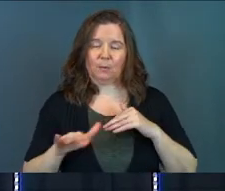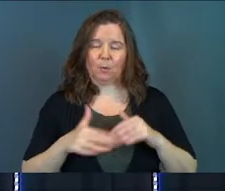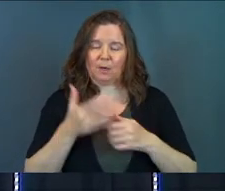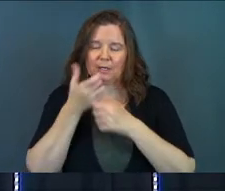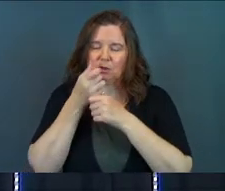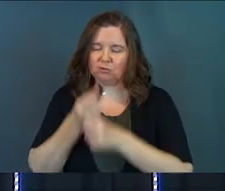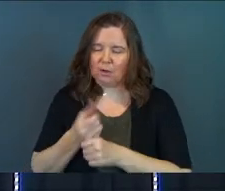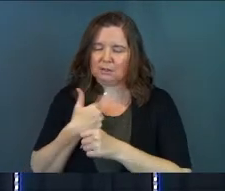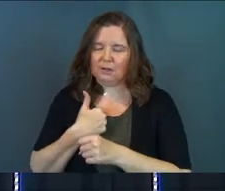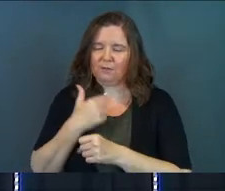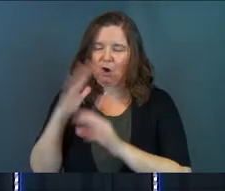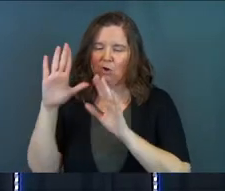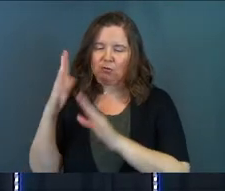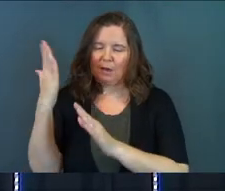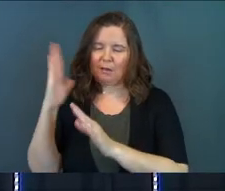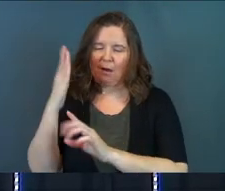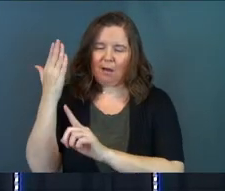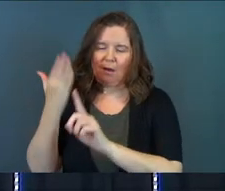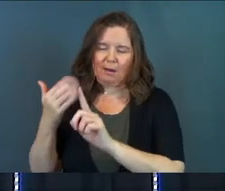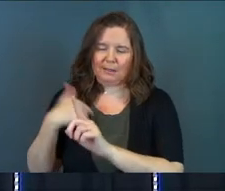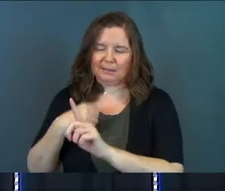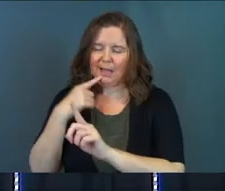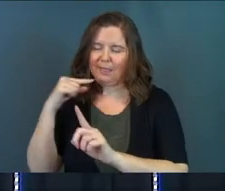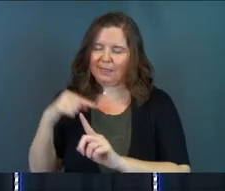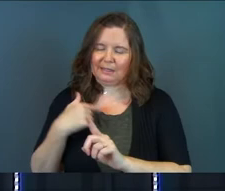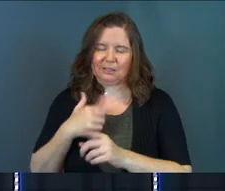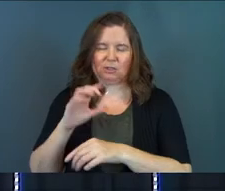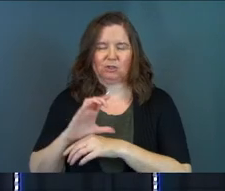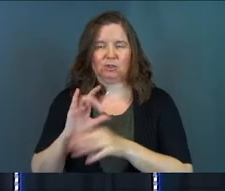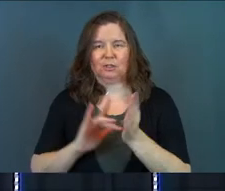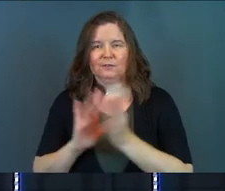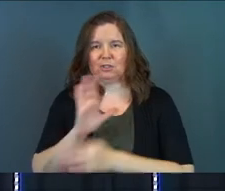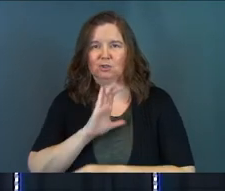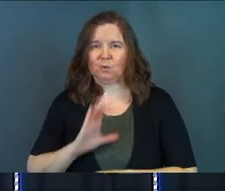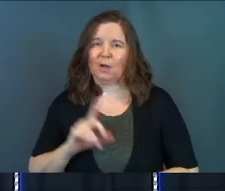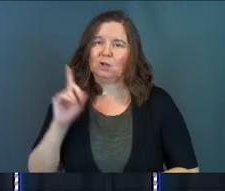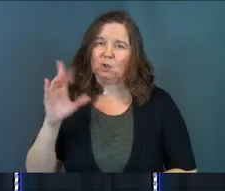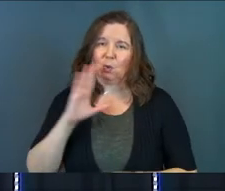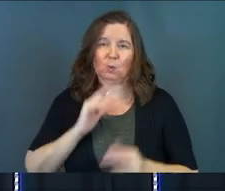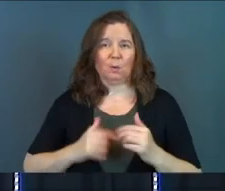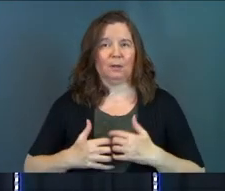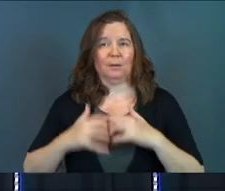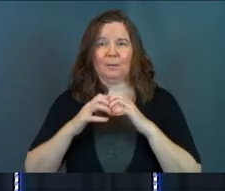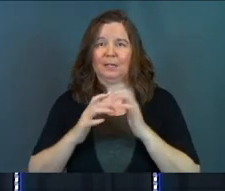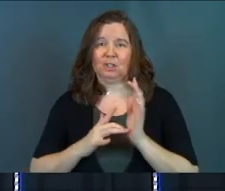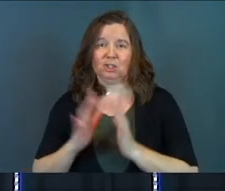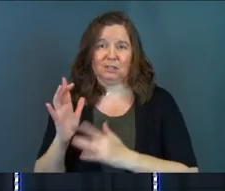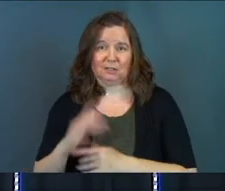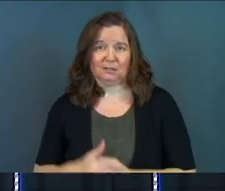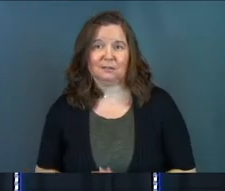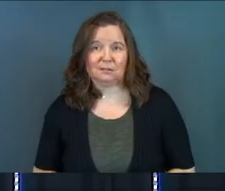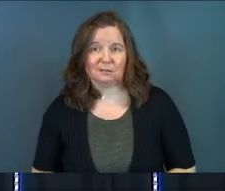in trust of our great God and say, this is the church of Jesus Christ, and you will build it, Jesus.